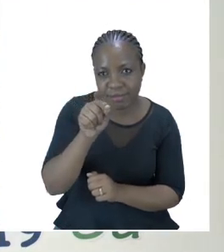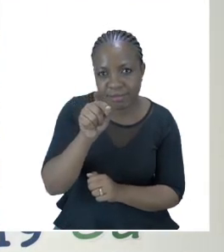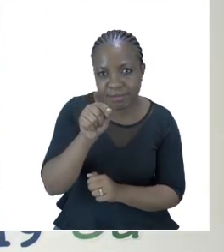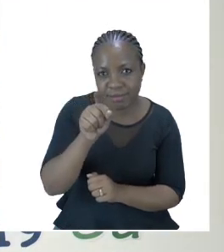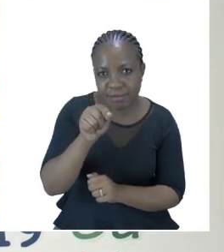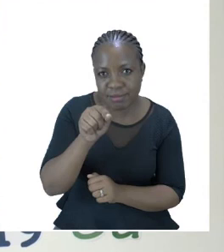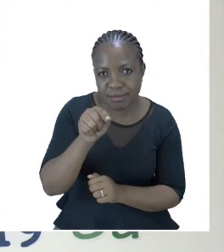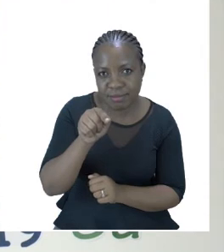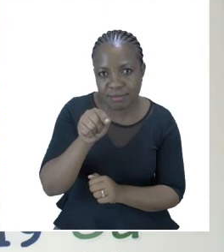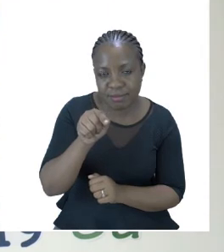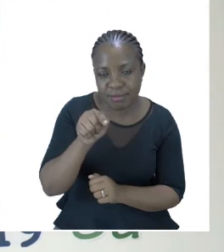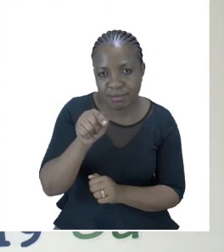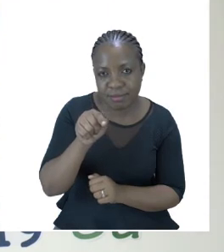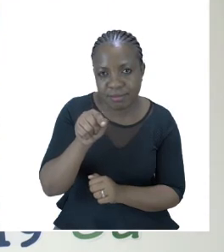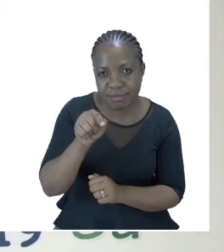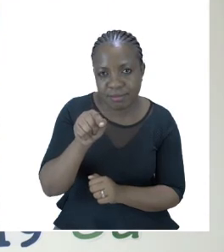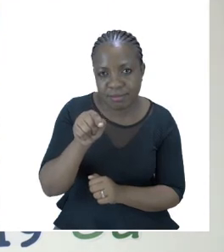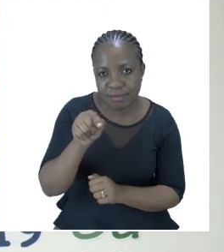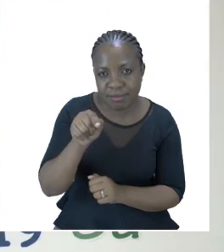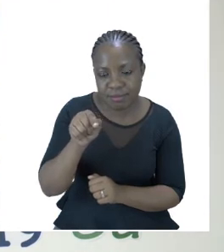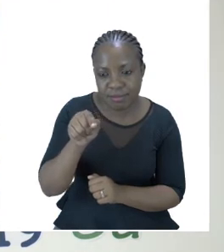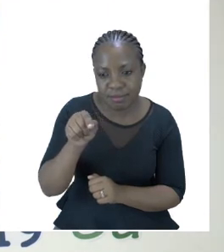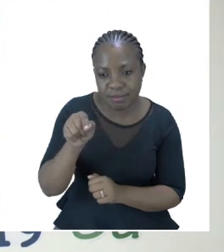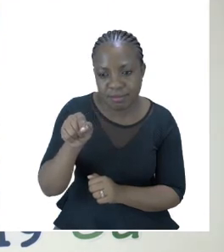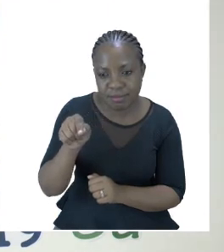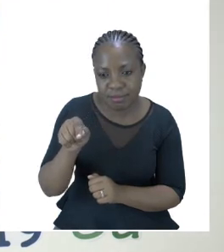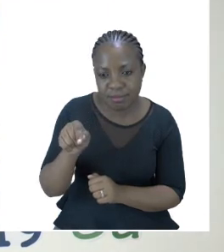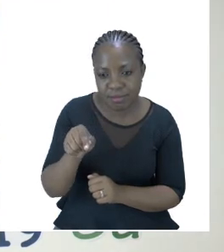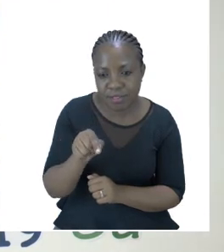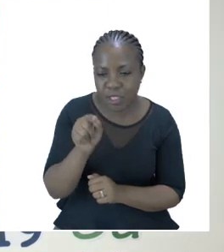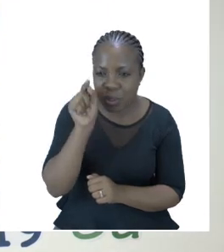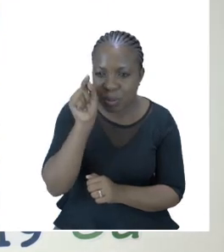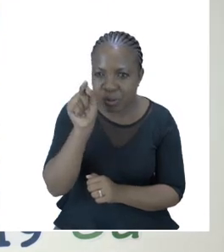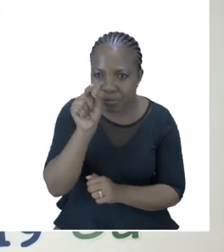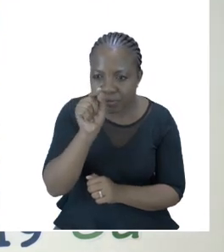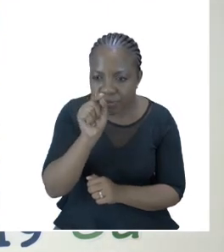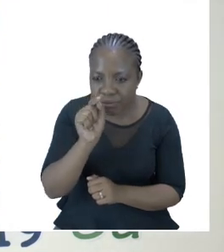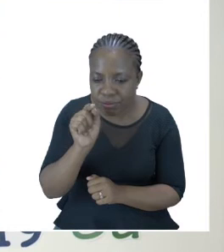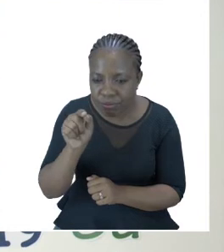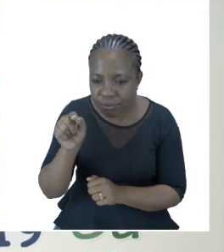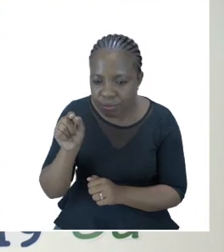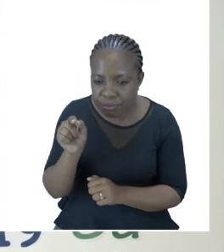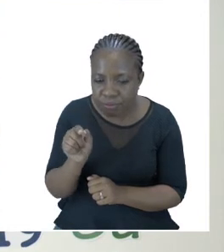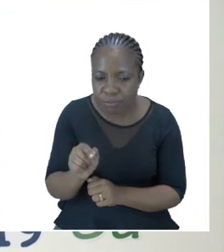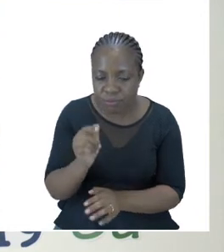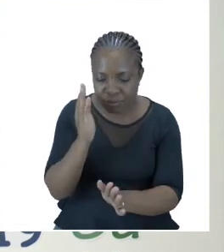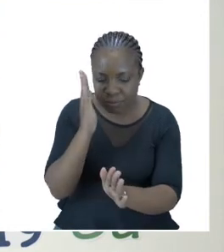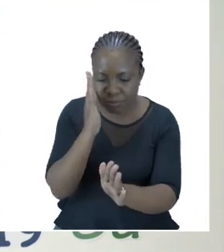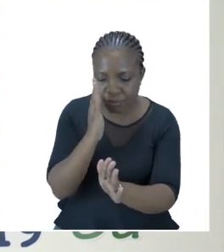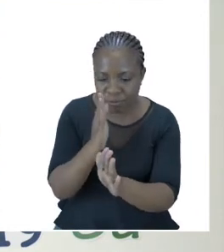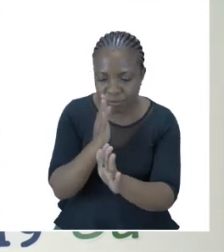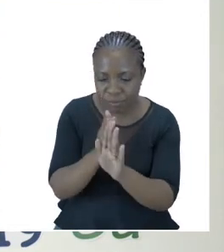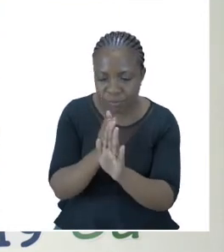Round. Remember, you're catching all the trace lines and take your time. And round